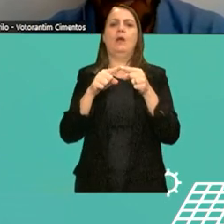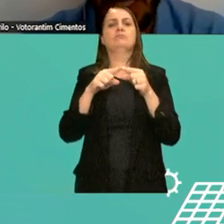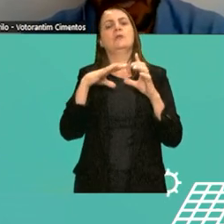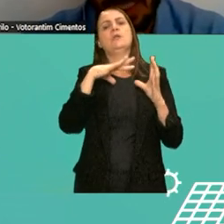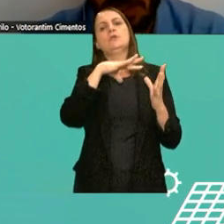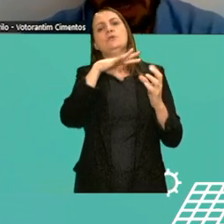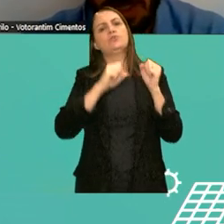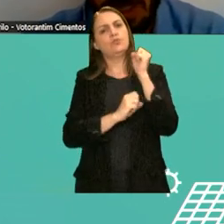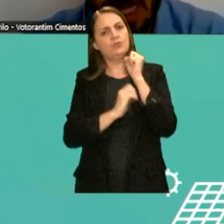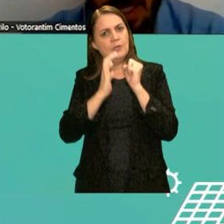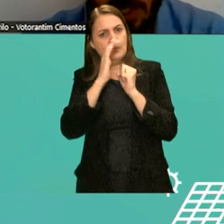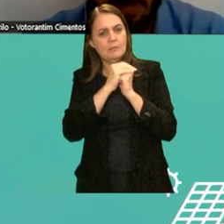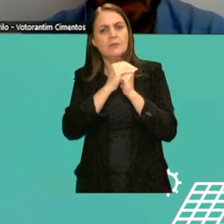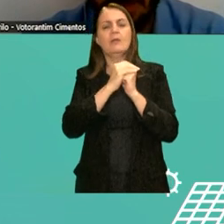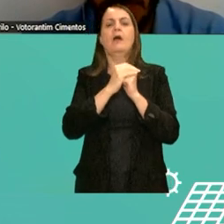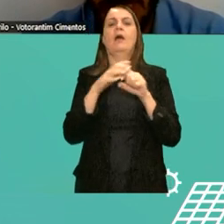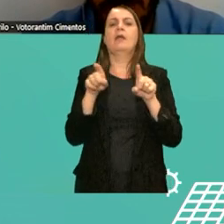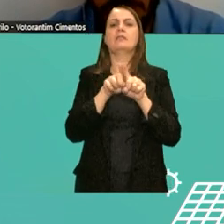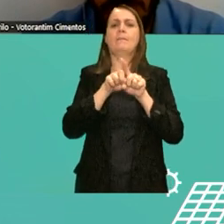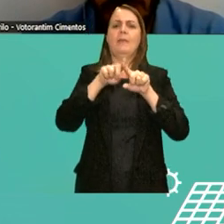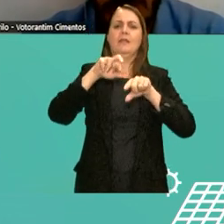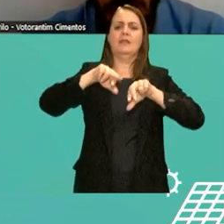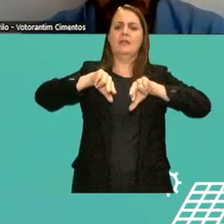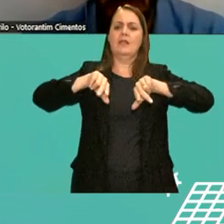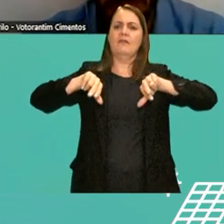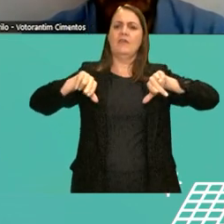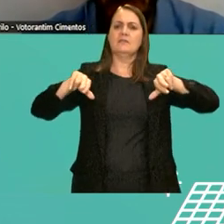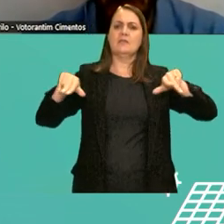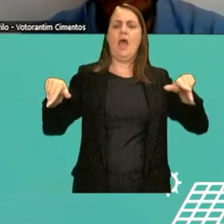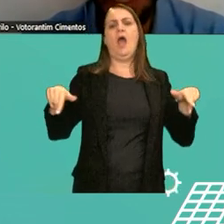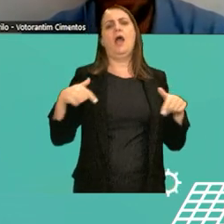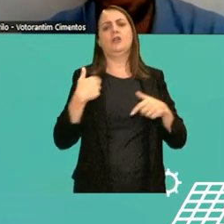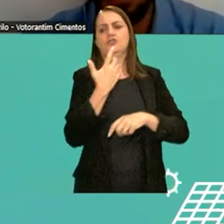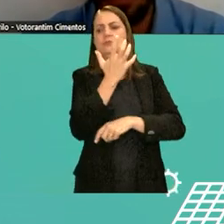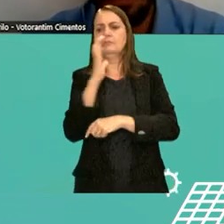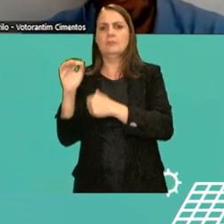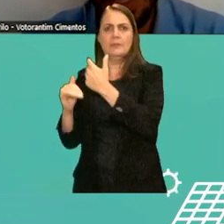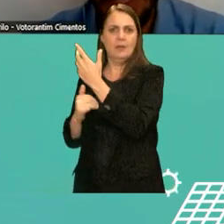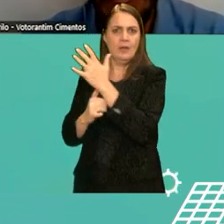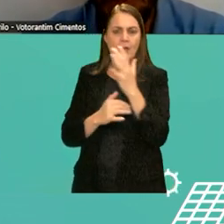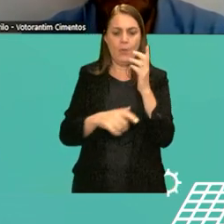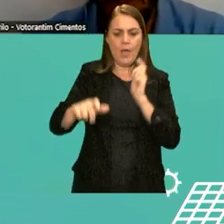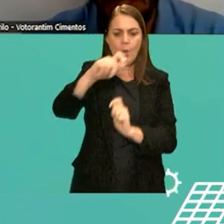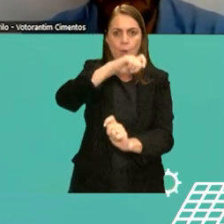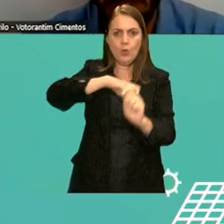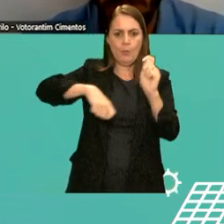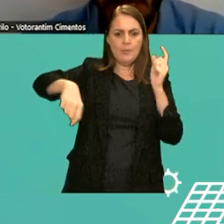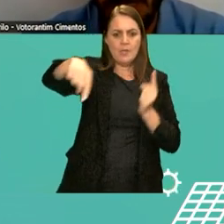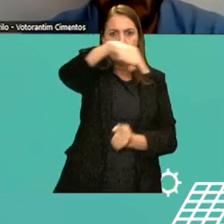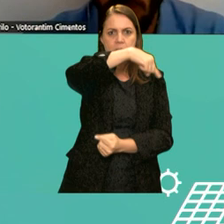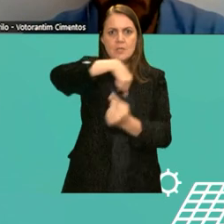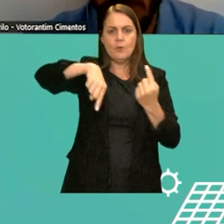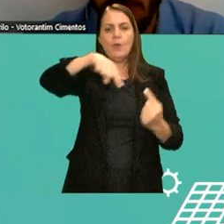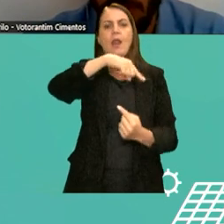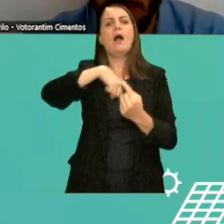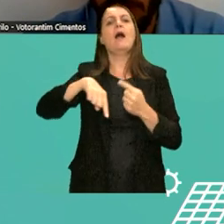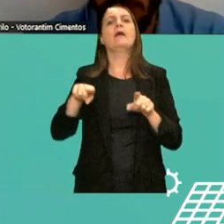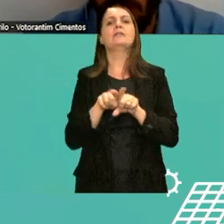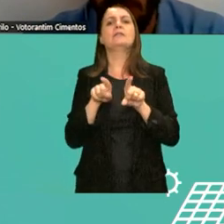diversity, environmental footprint, circular economy, and the added